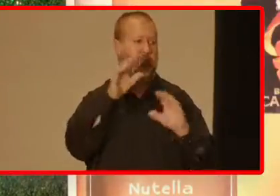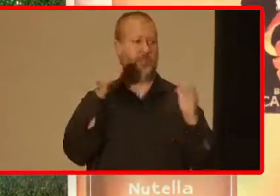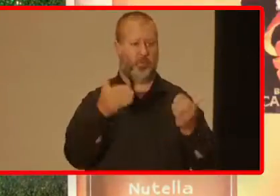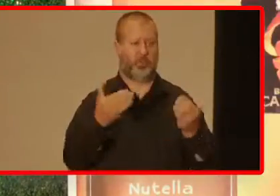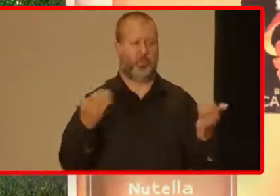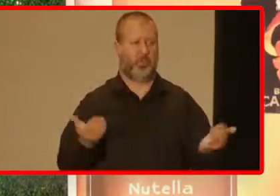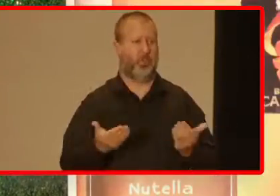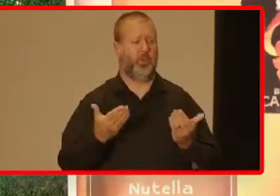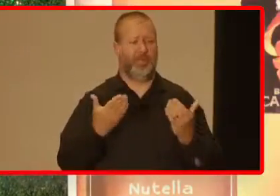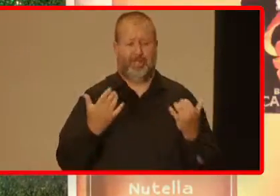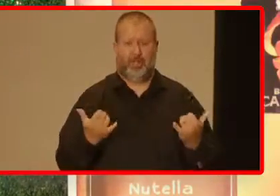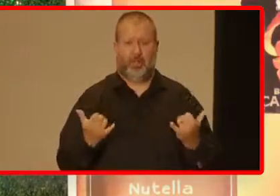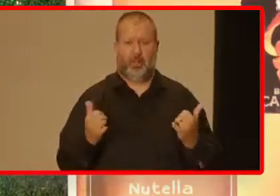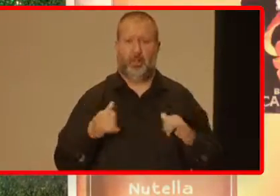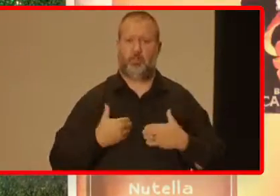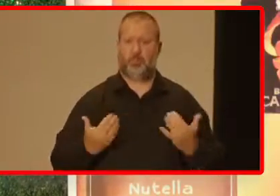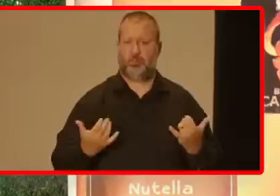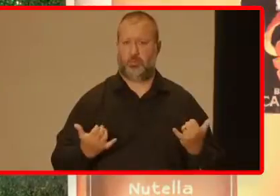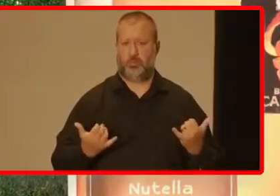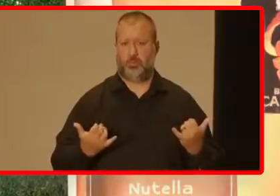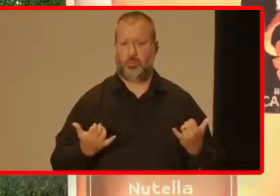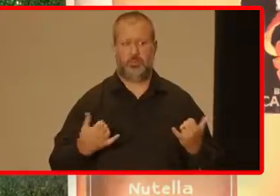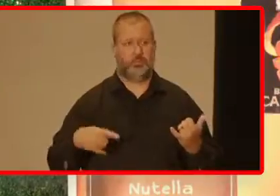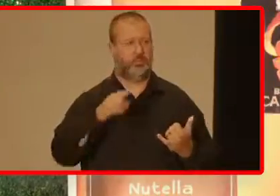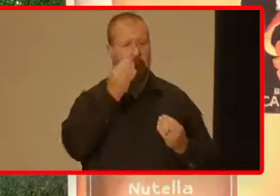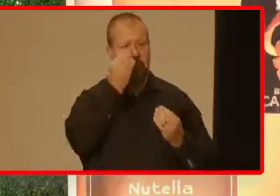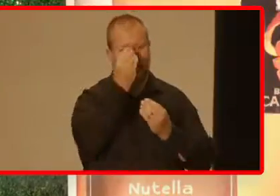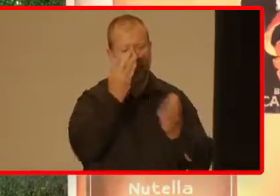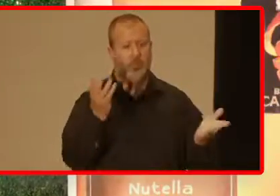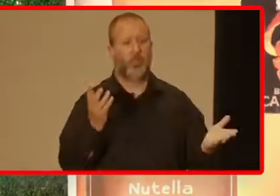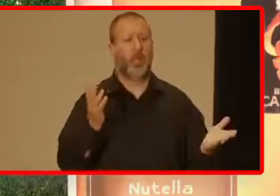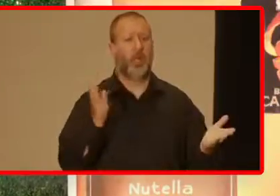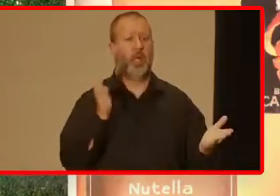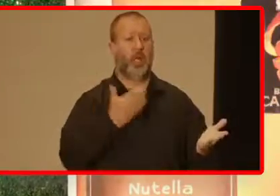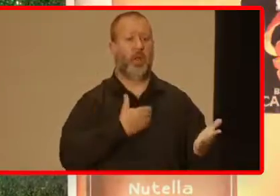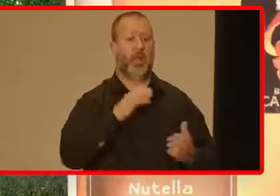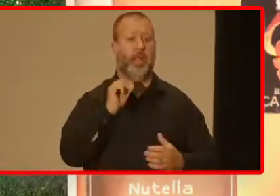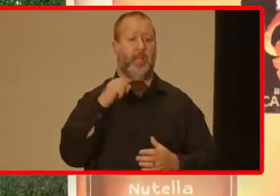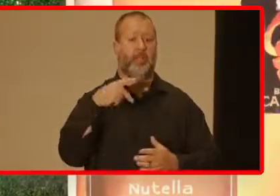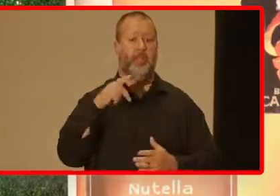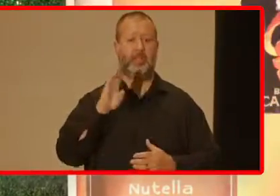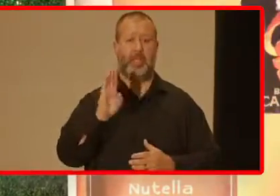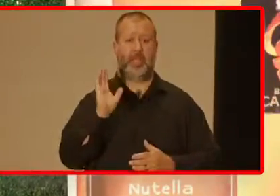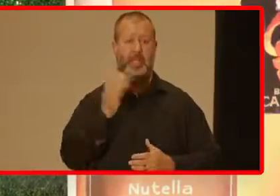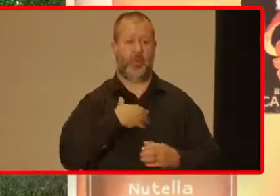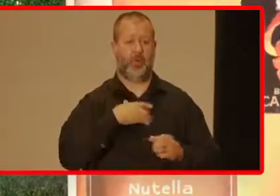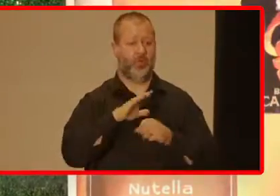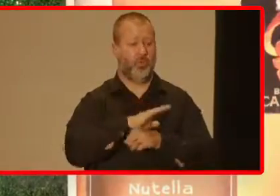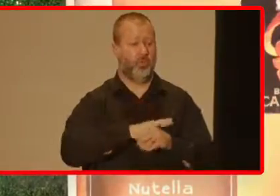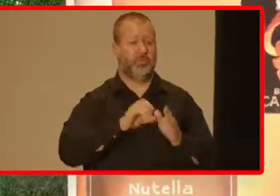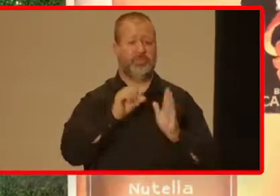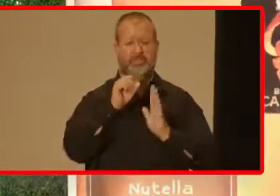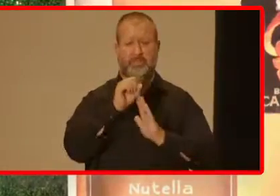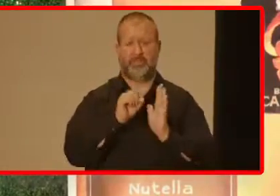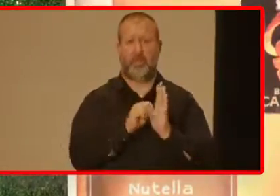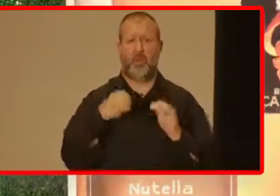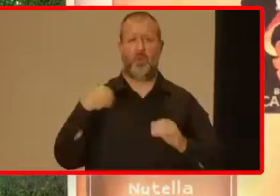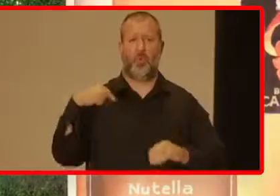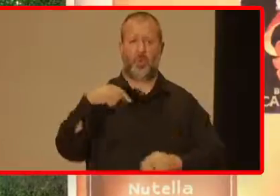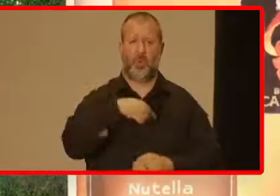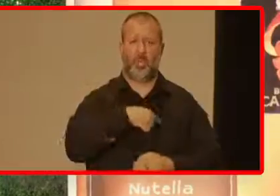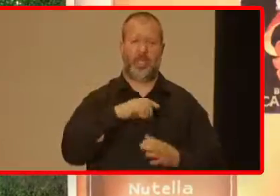we're doing that right now, just to guys let you know, with our APD in our region and statewide, we